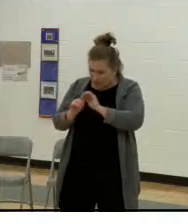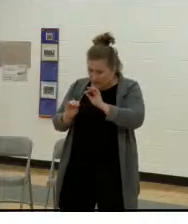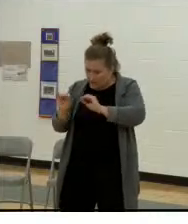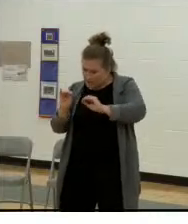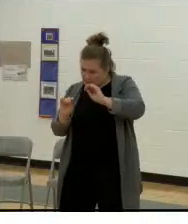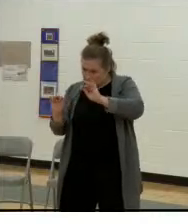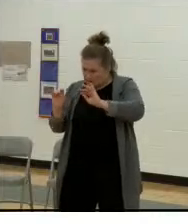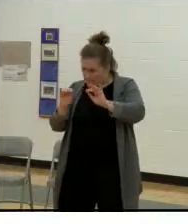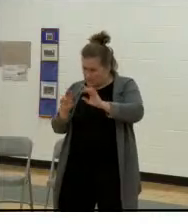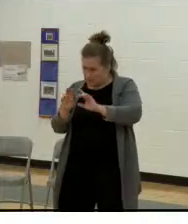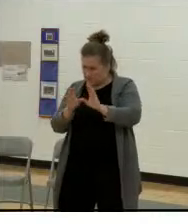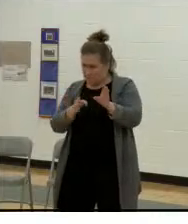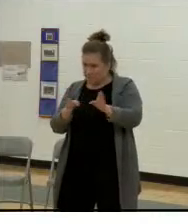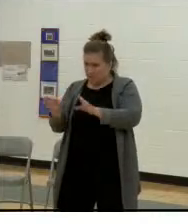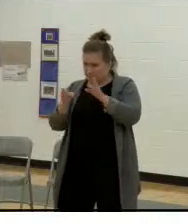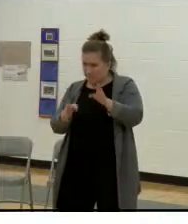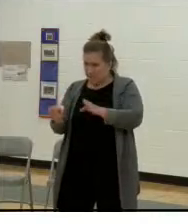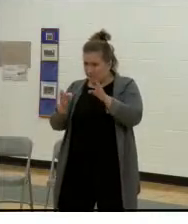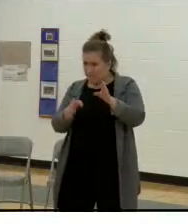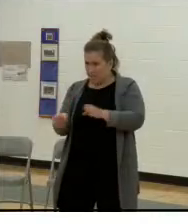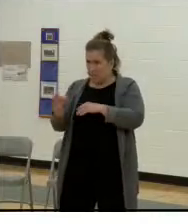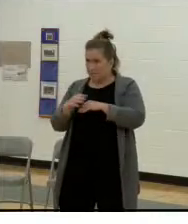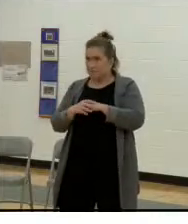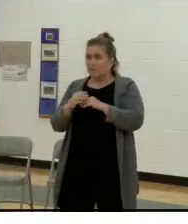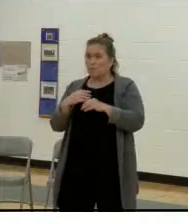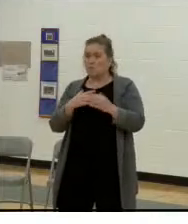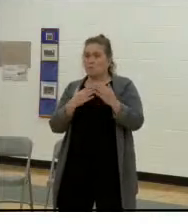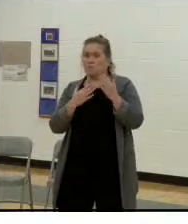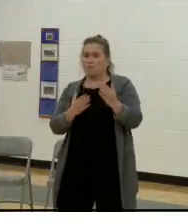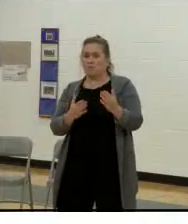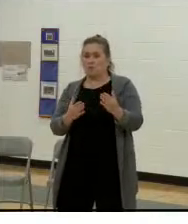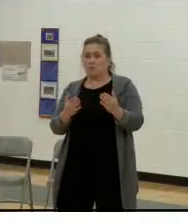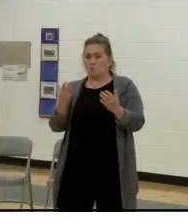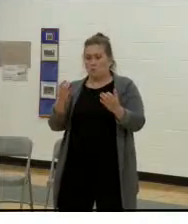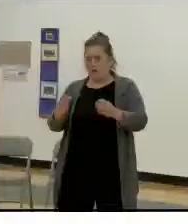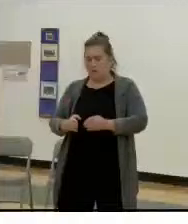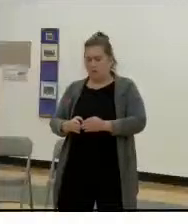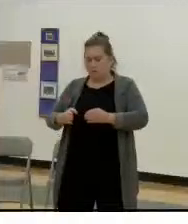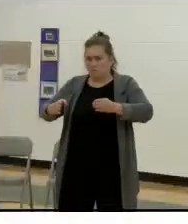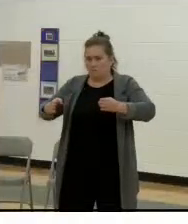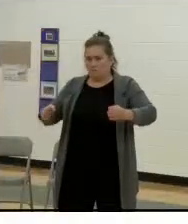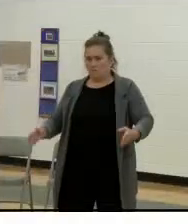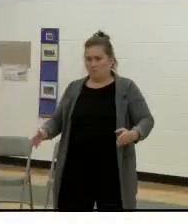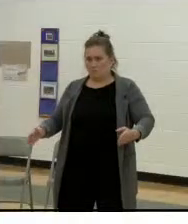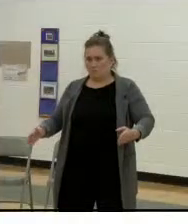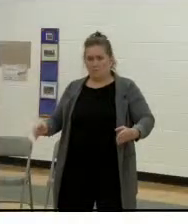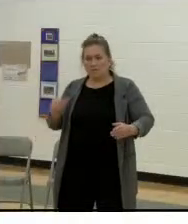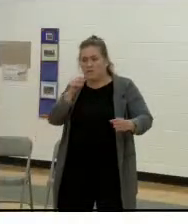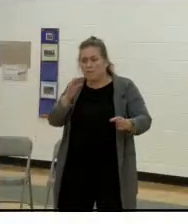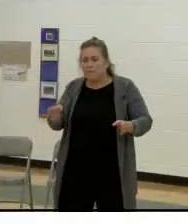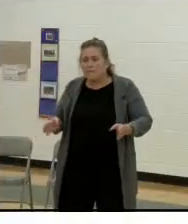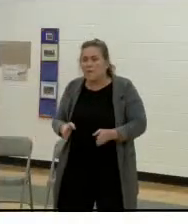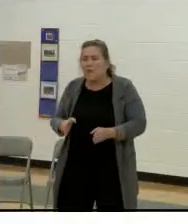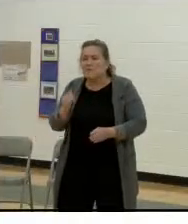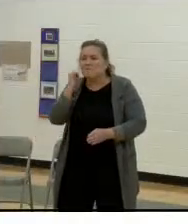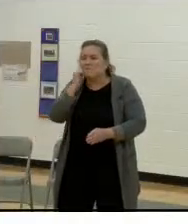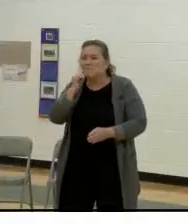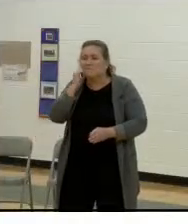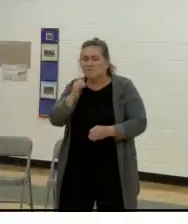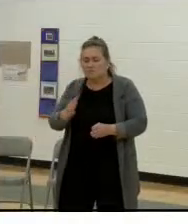We're proposing an improved and widened system of multi-use paths as a network connecting different parts of the